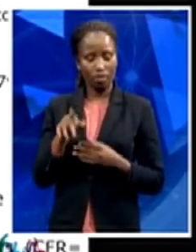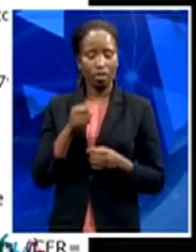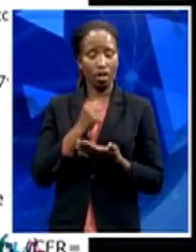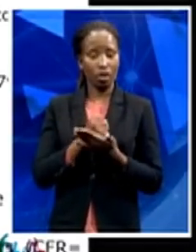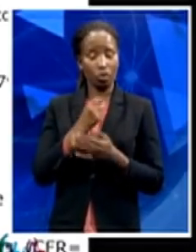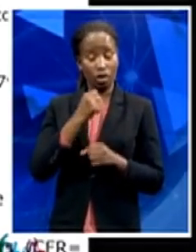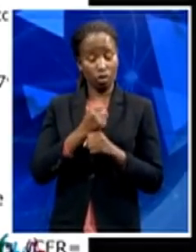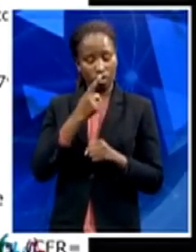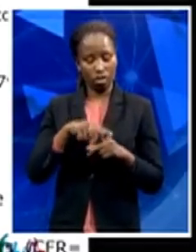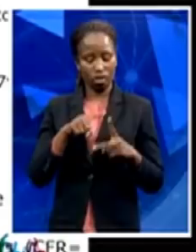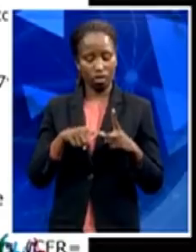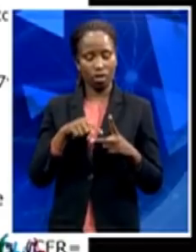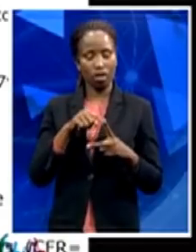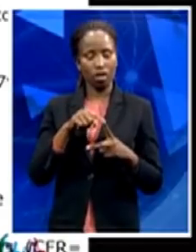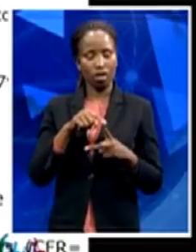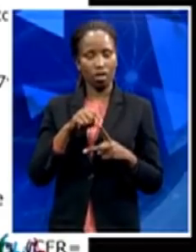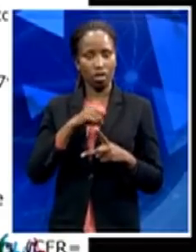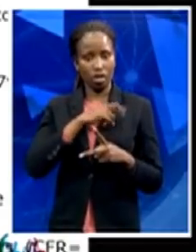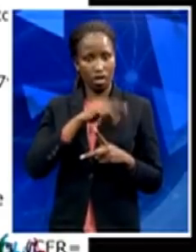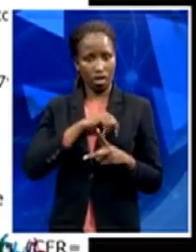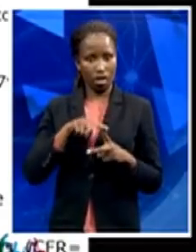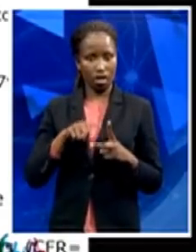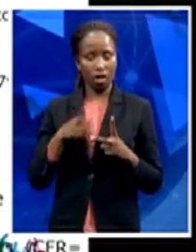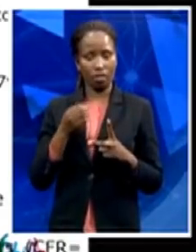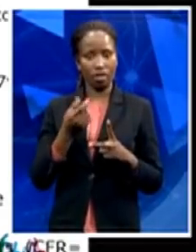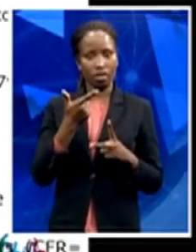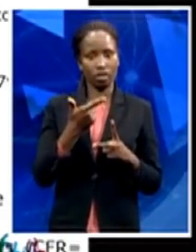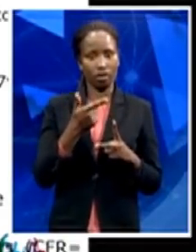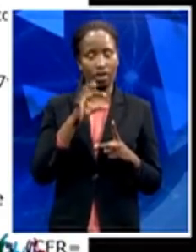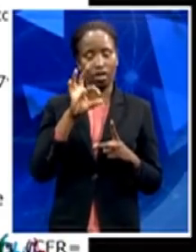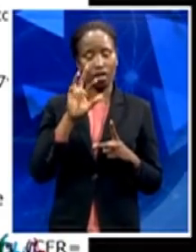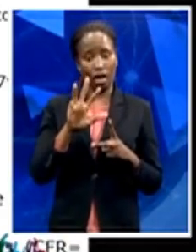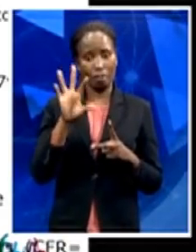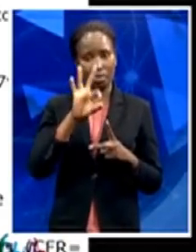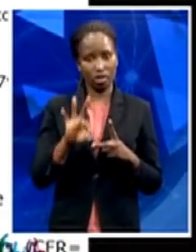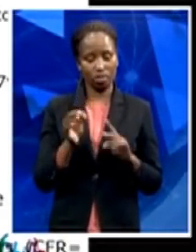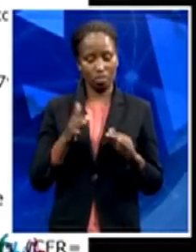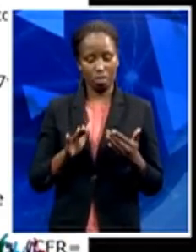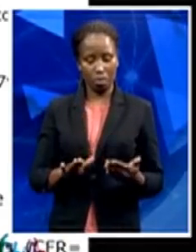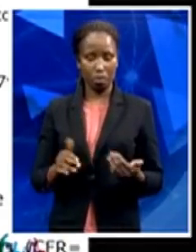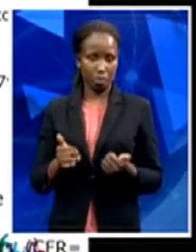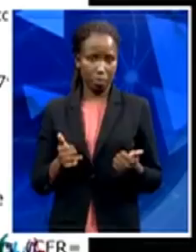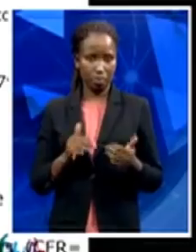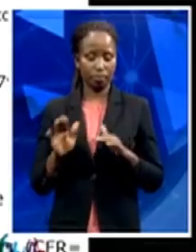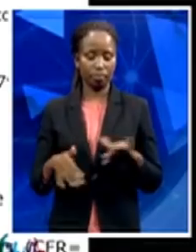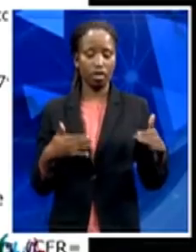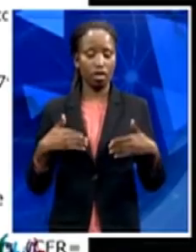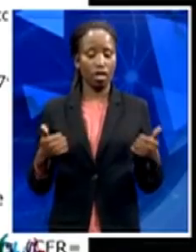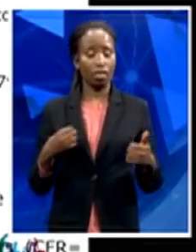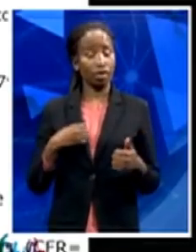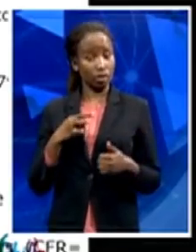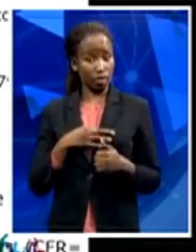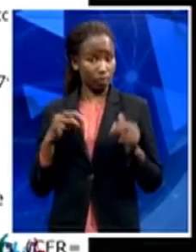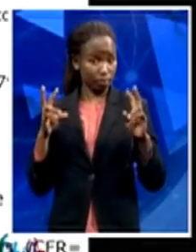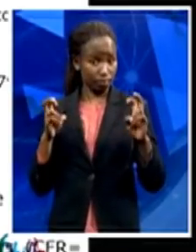account for 79% of all the reported deaths. In terms of our healthcare workers, there were 64